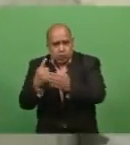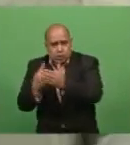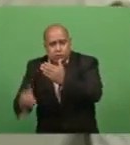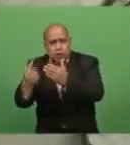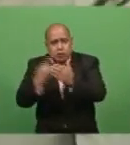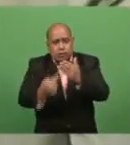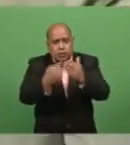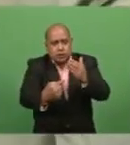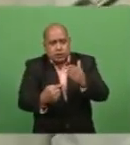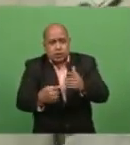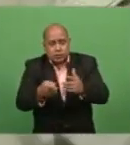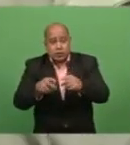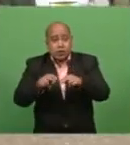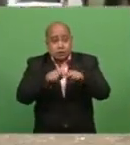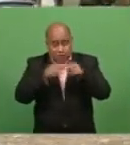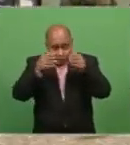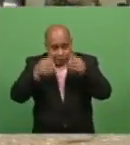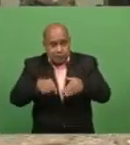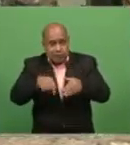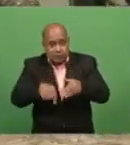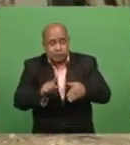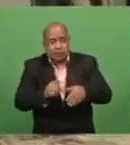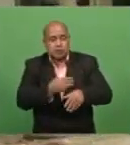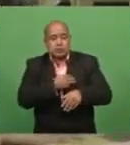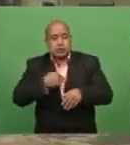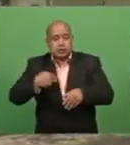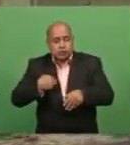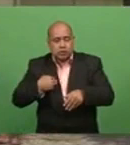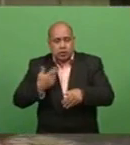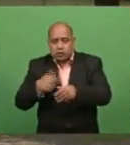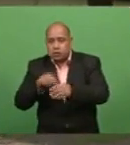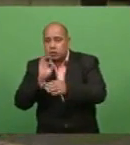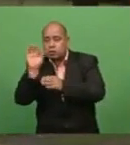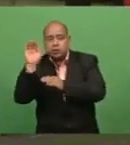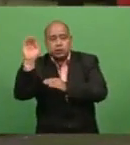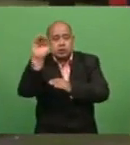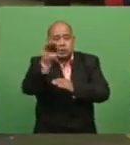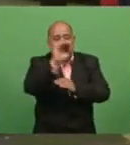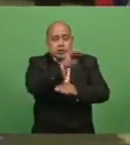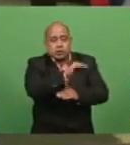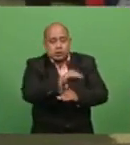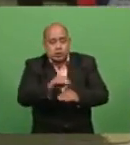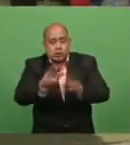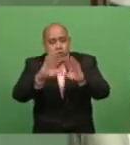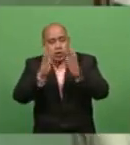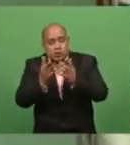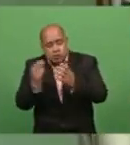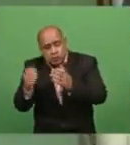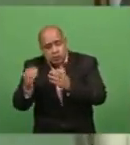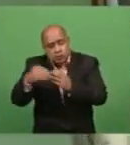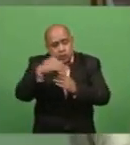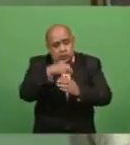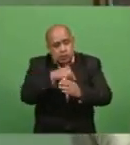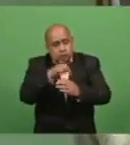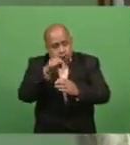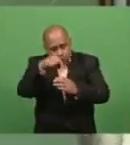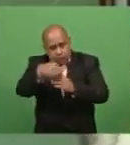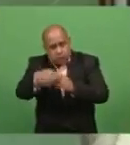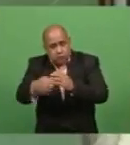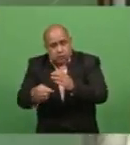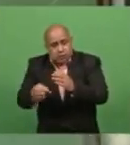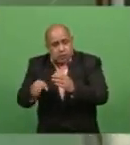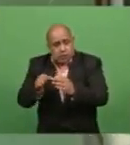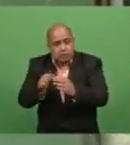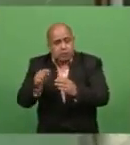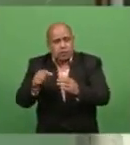foreign ministry is keeping tabs on locals who are in India or other parts of the world. It is believed that over 100 Fijians are in